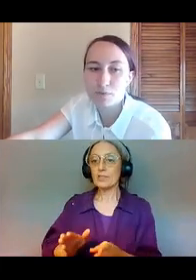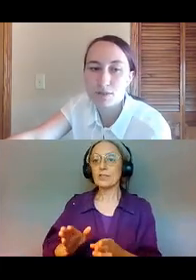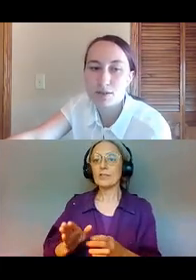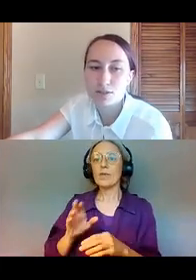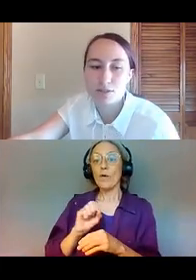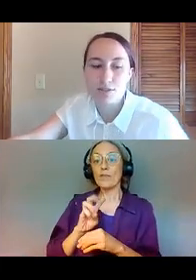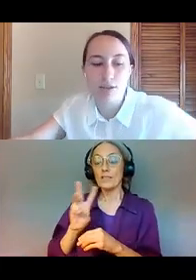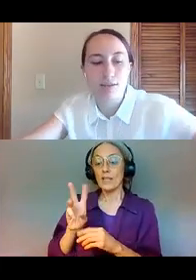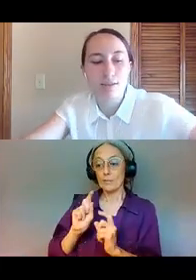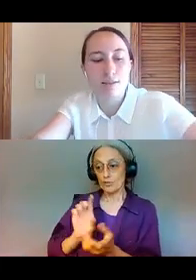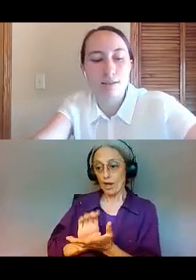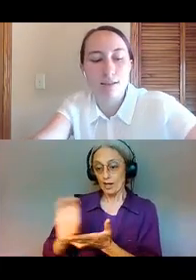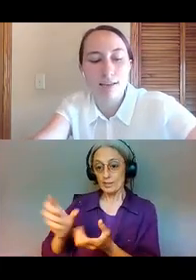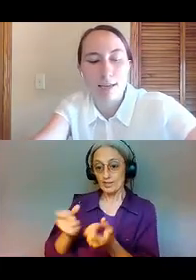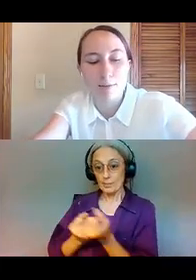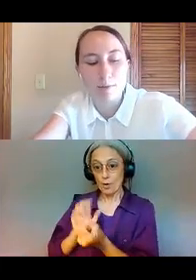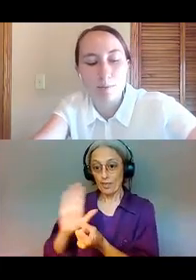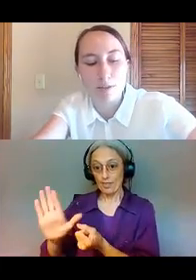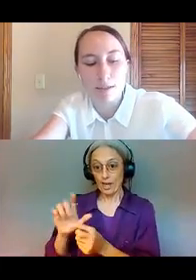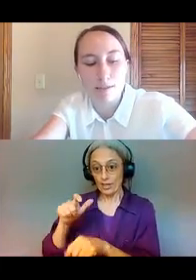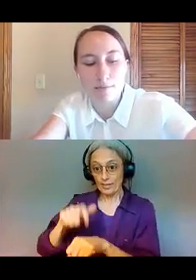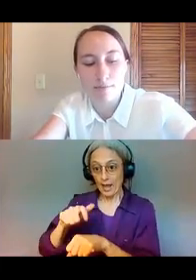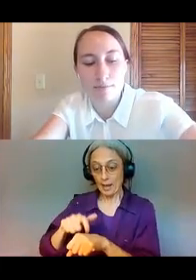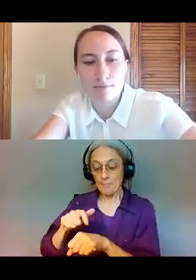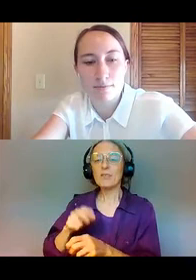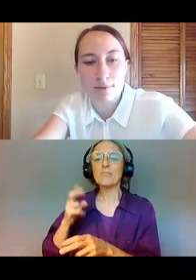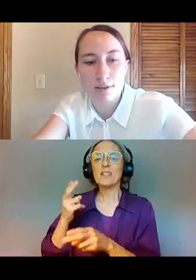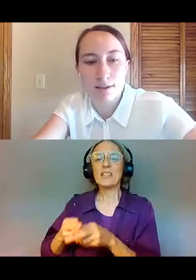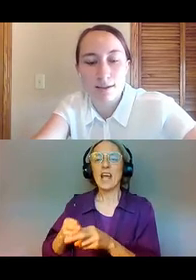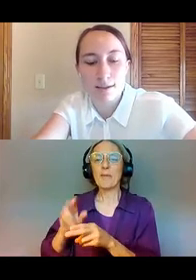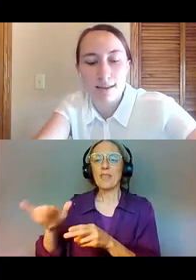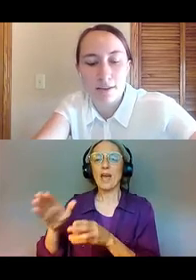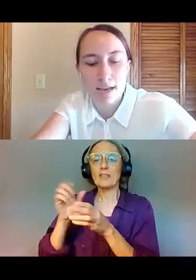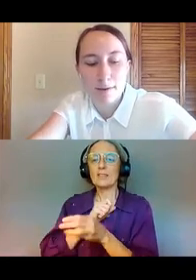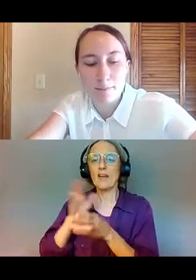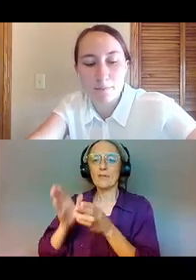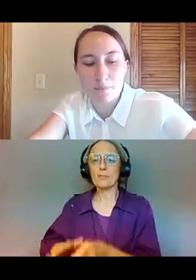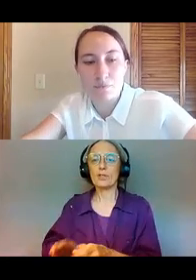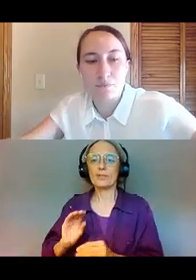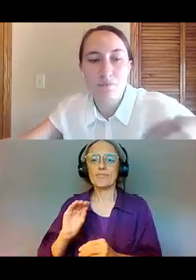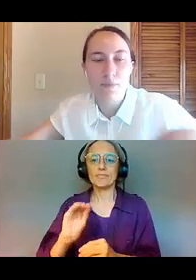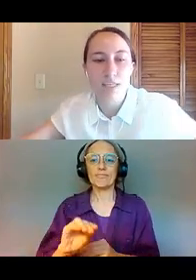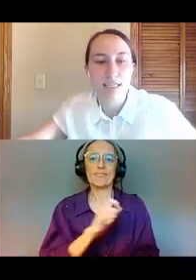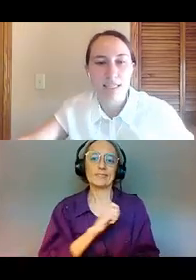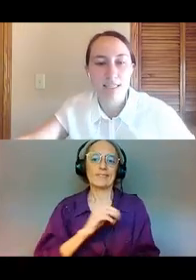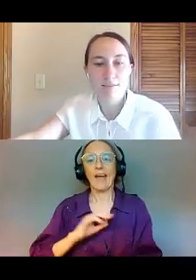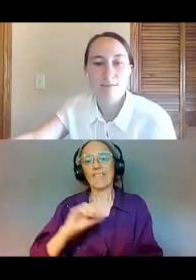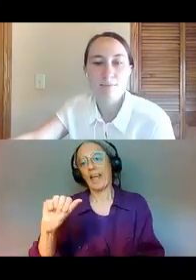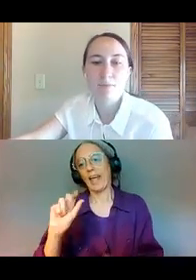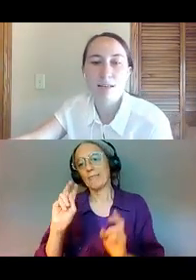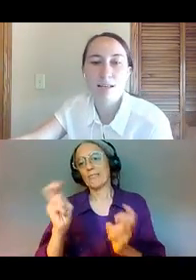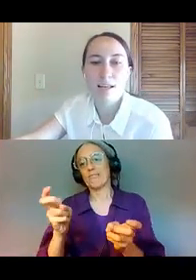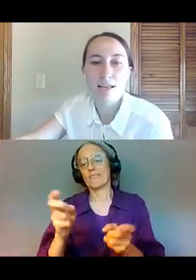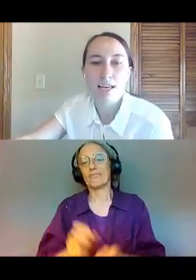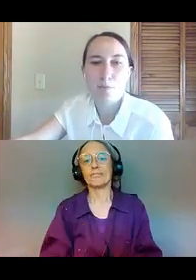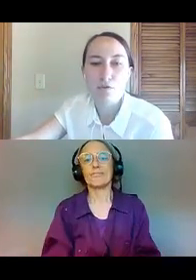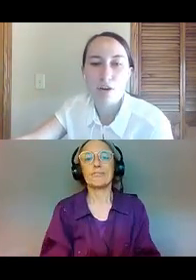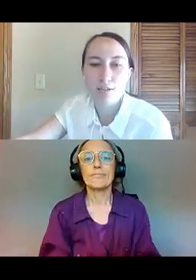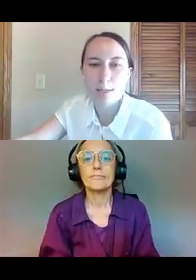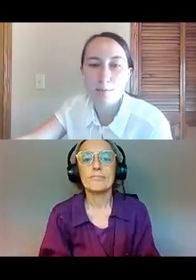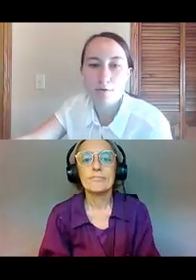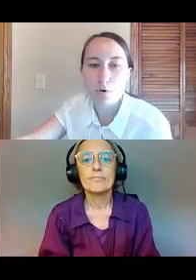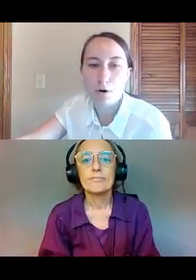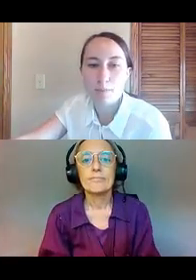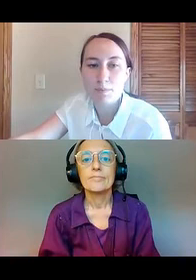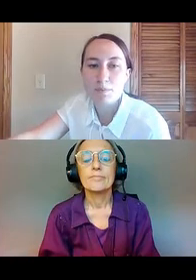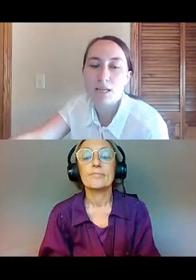below. So we're just gonna name this person Staff A. Easy enough. Move on